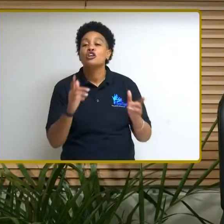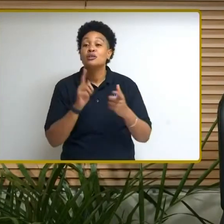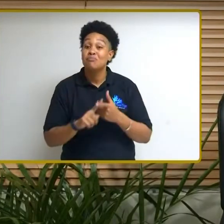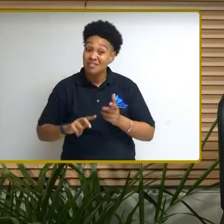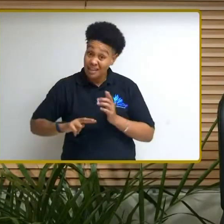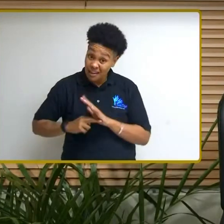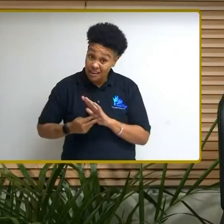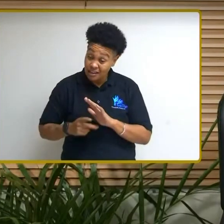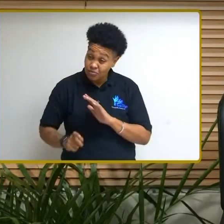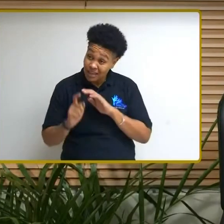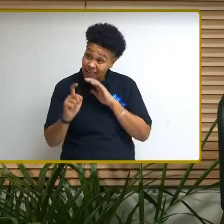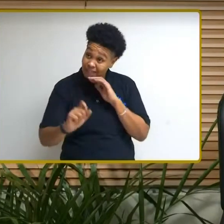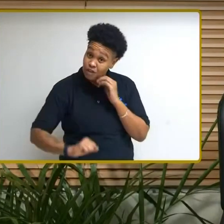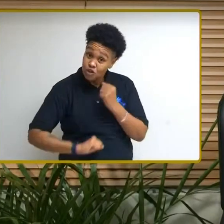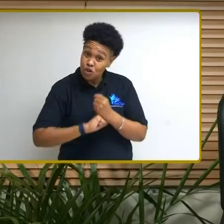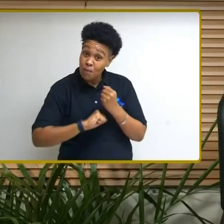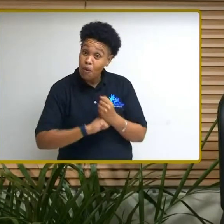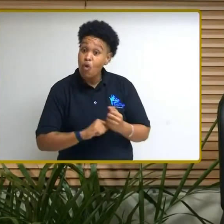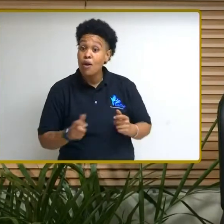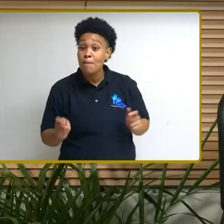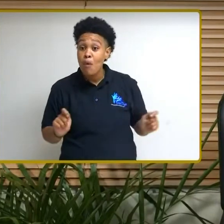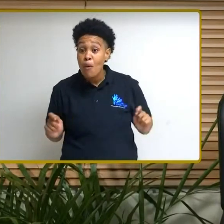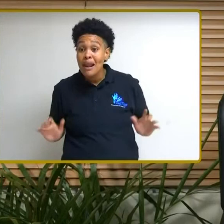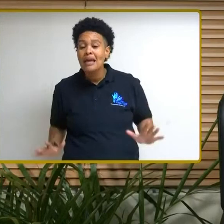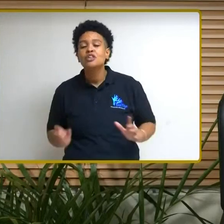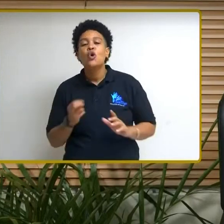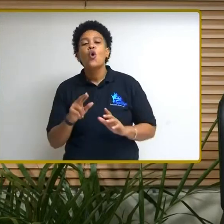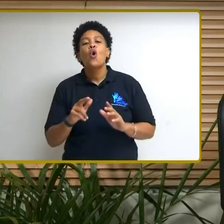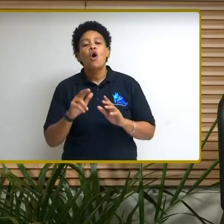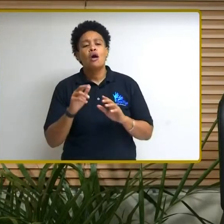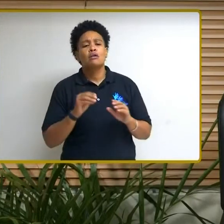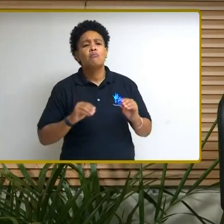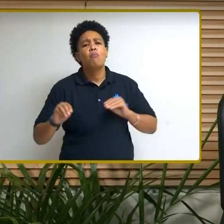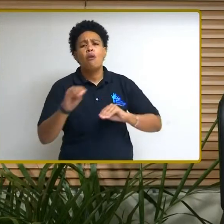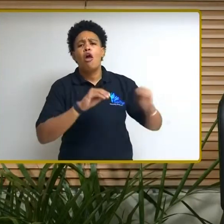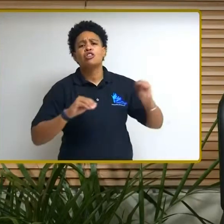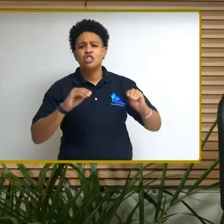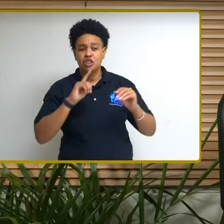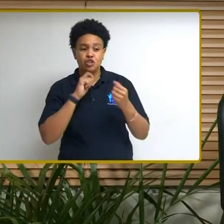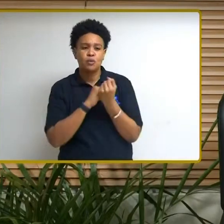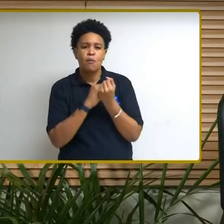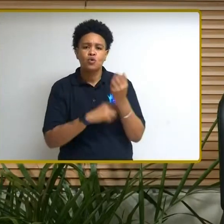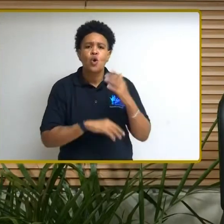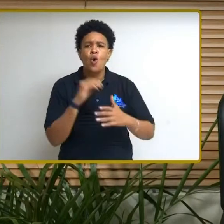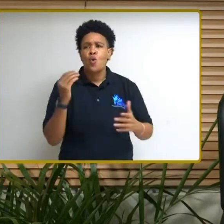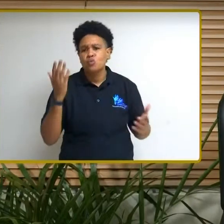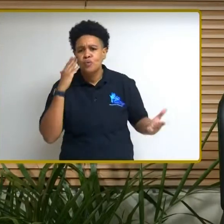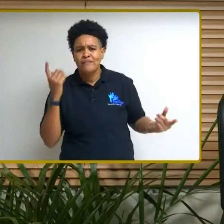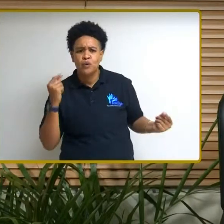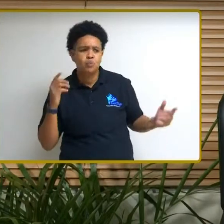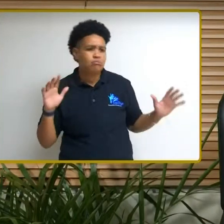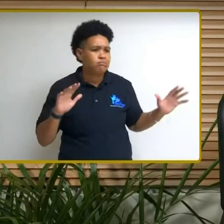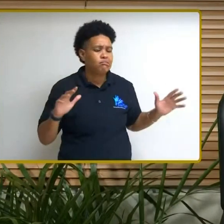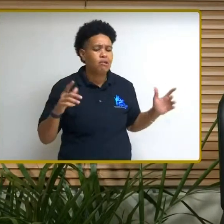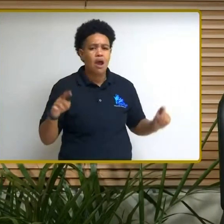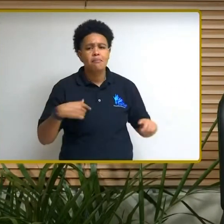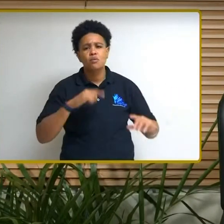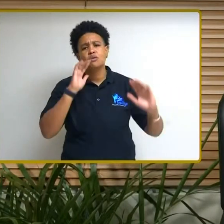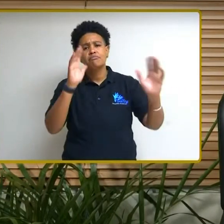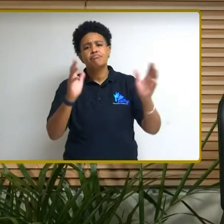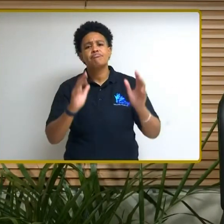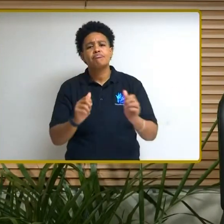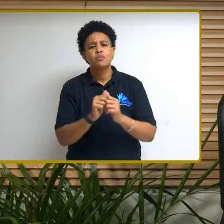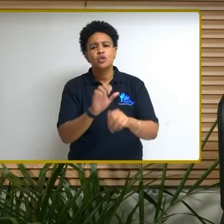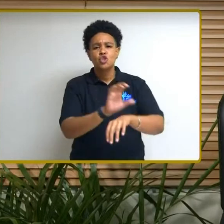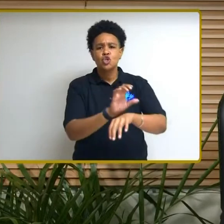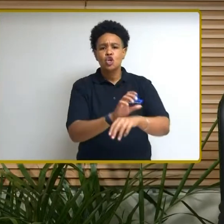to be given support, mobilization or logistic support to come out. We have spoken to the church,